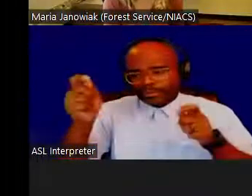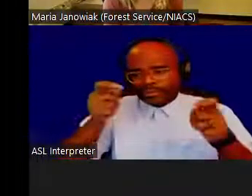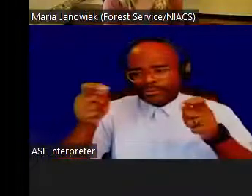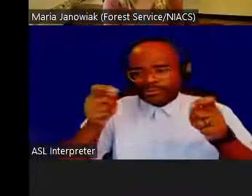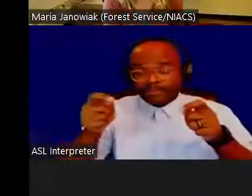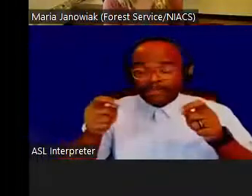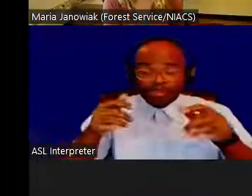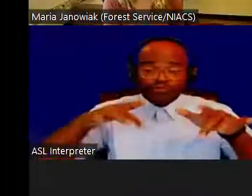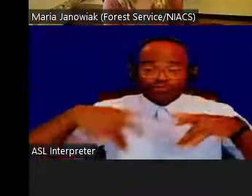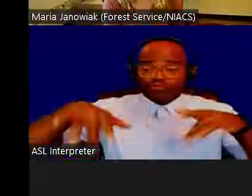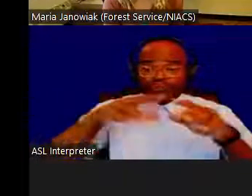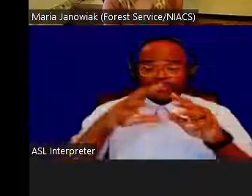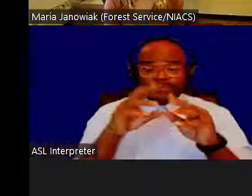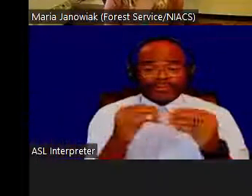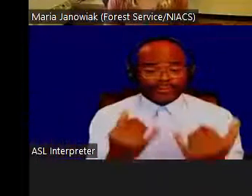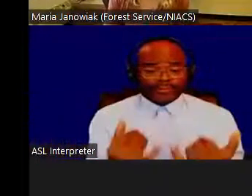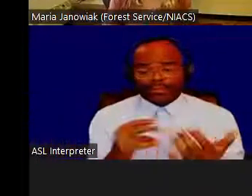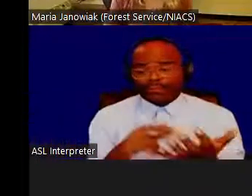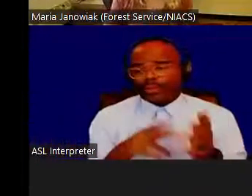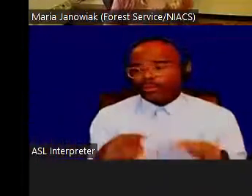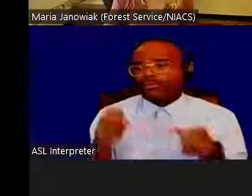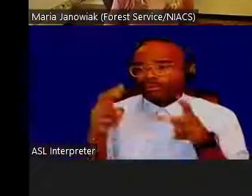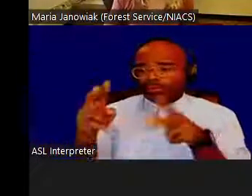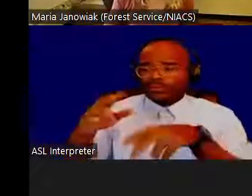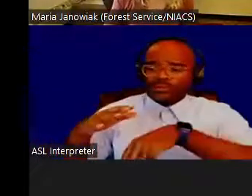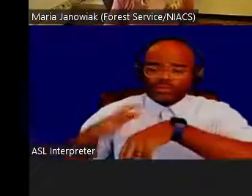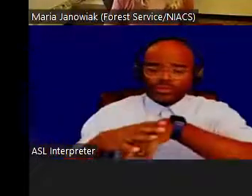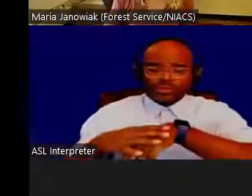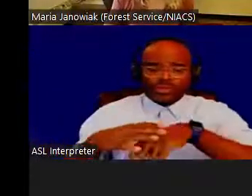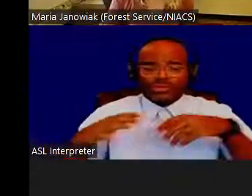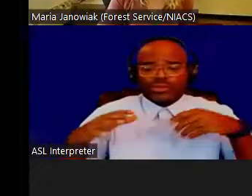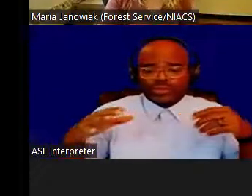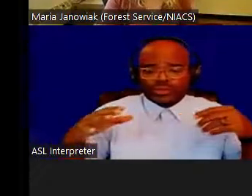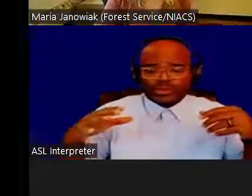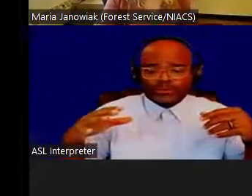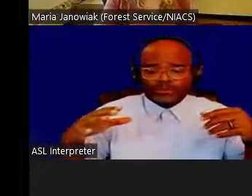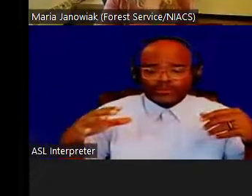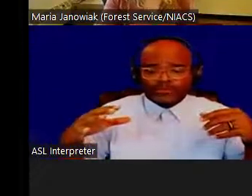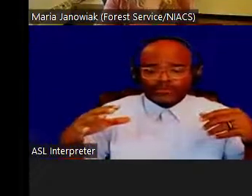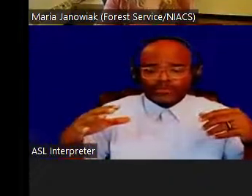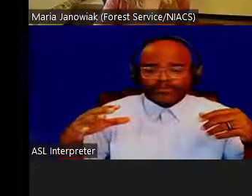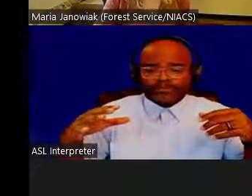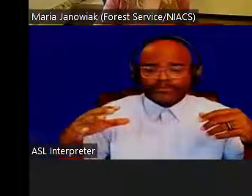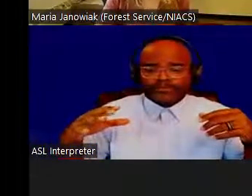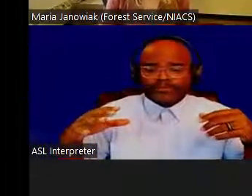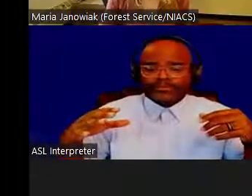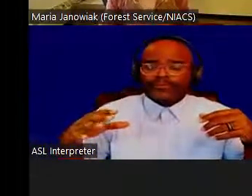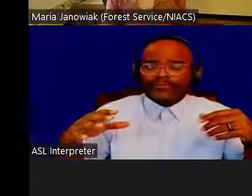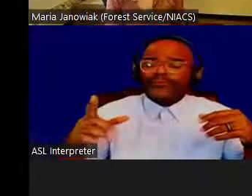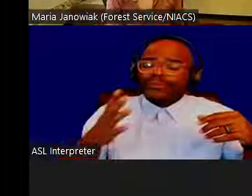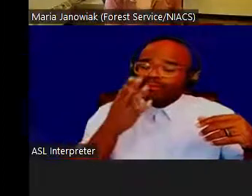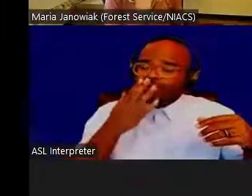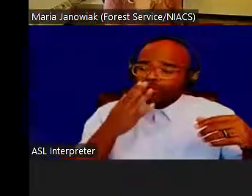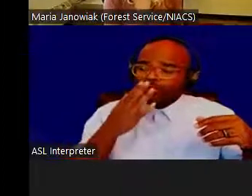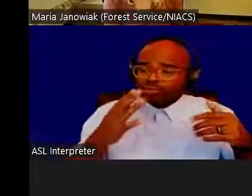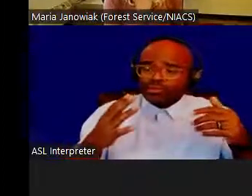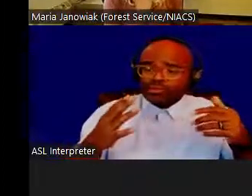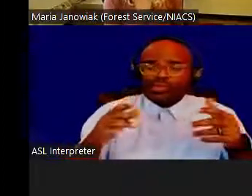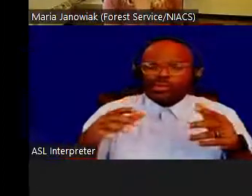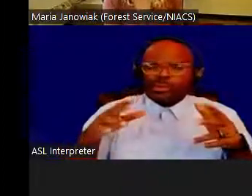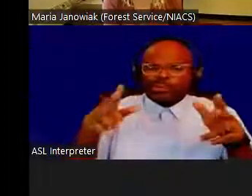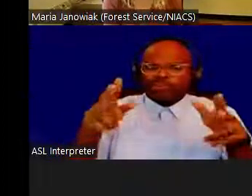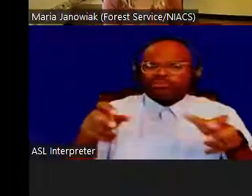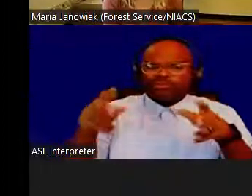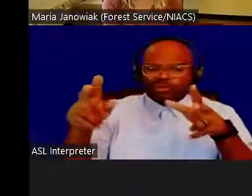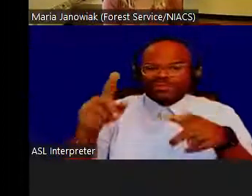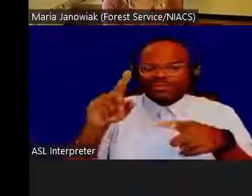are recording this presentation, and we'll be posting it on the page for the